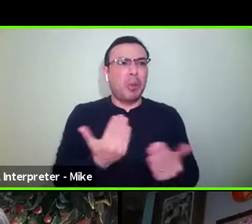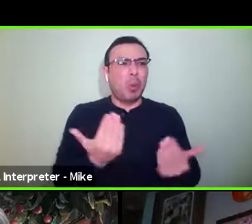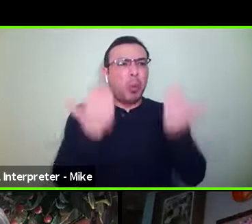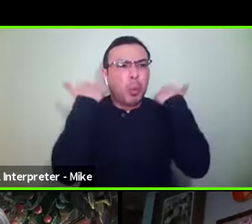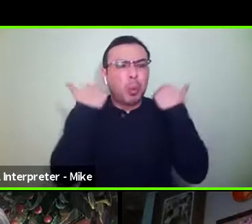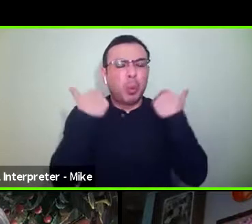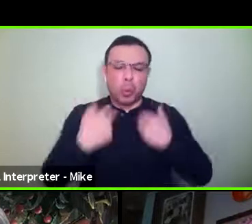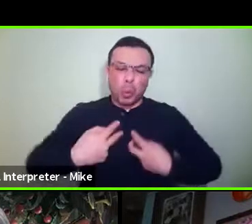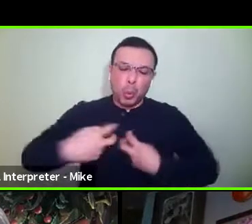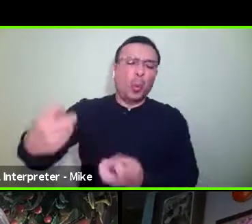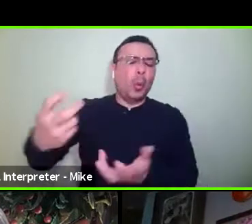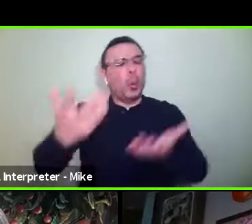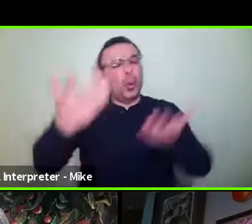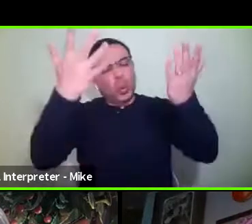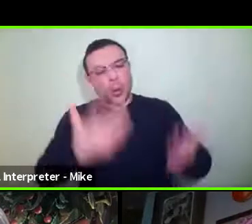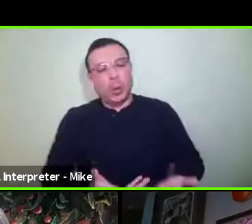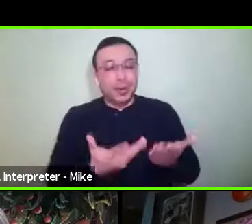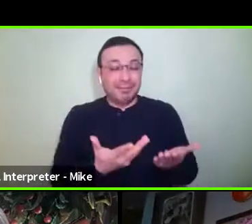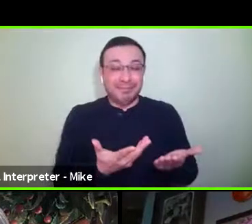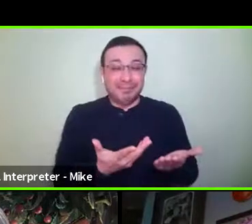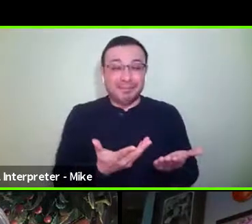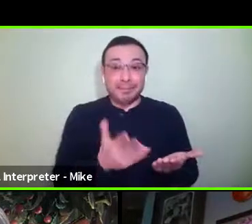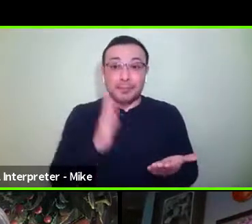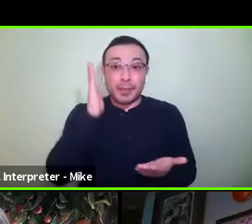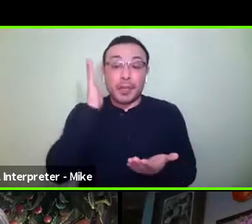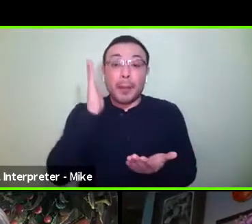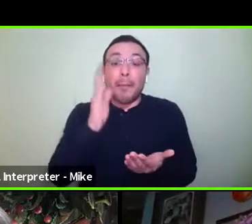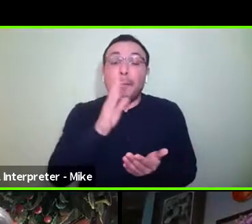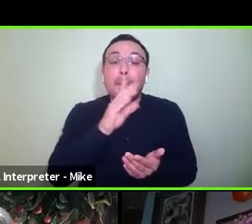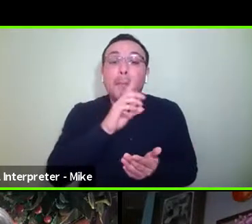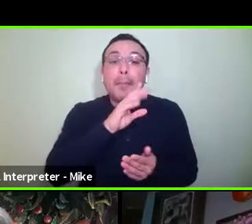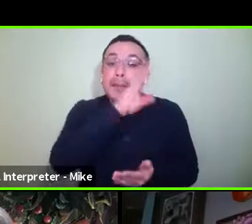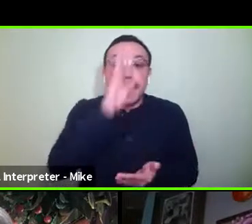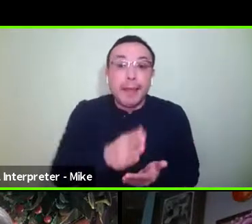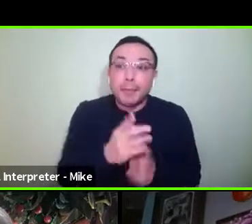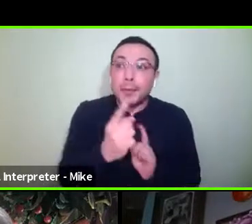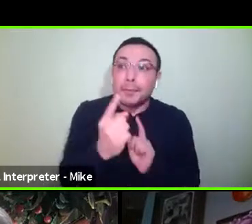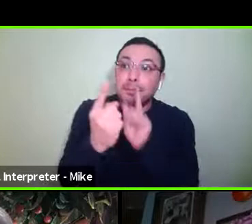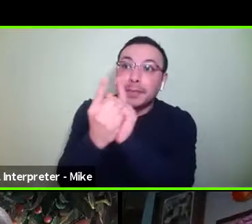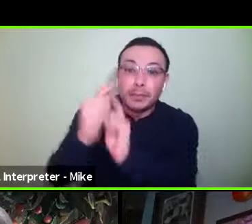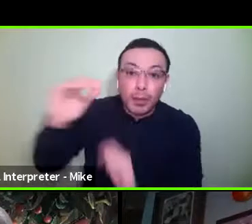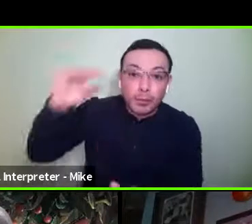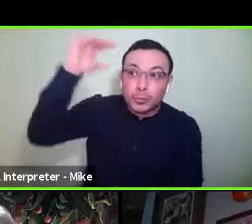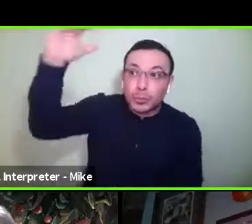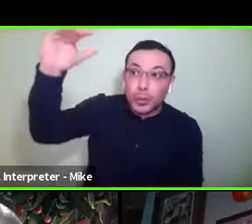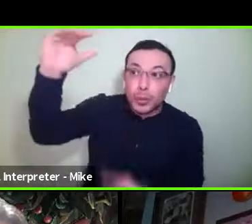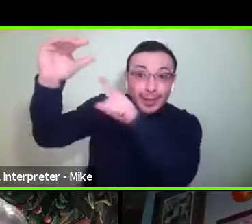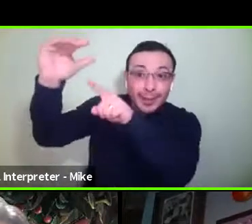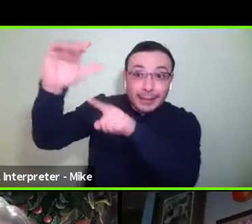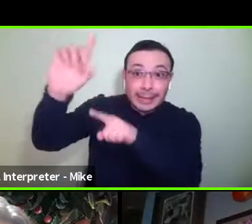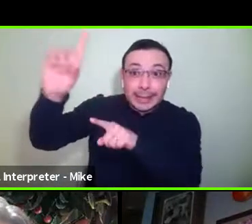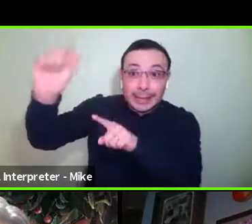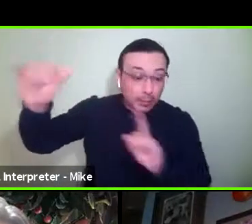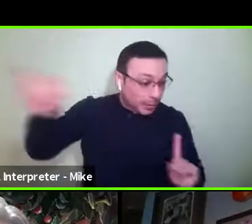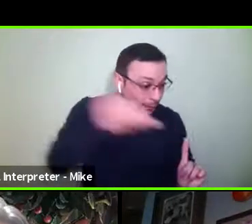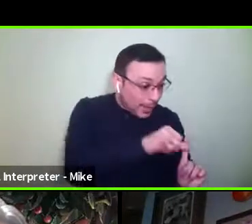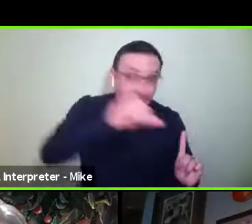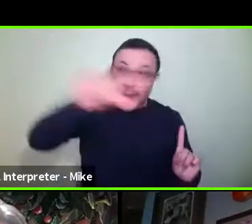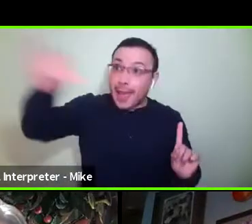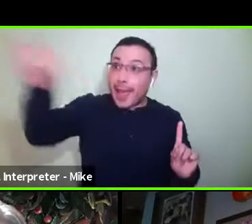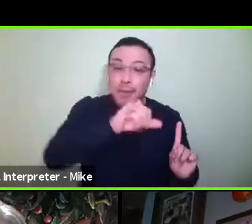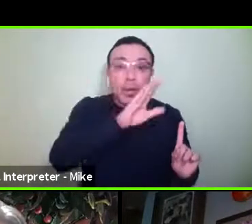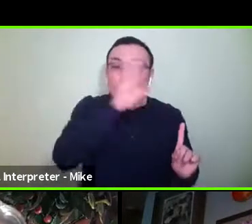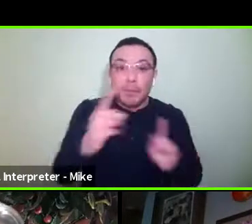And I think that's the thing, is that, you know, you're not alone. There are other people who have gone through it and they can share their experiences.